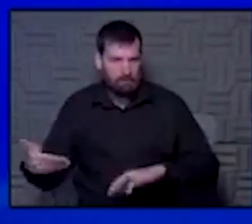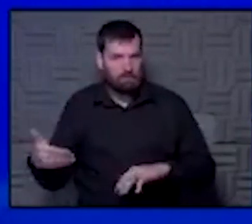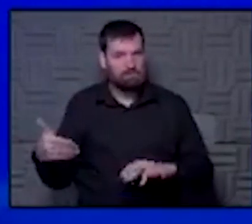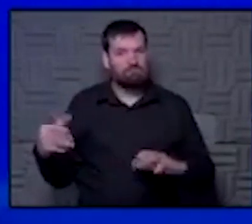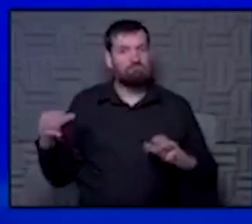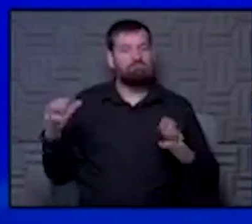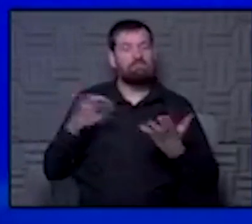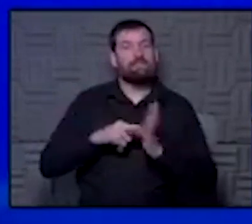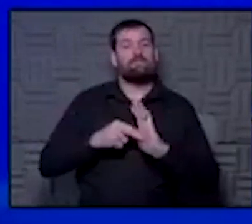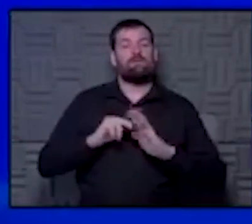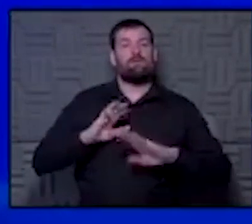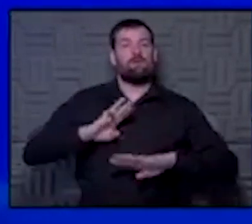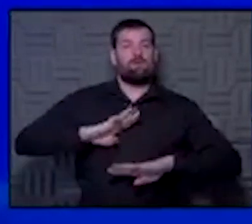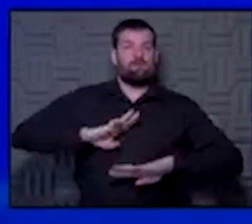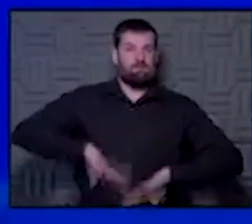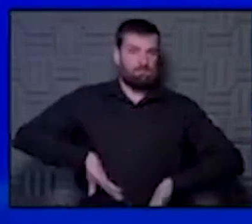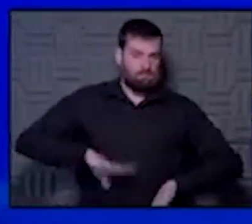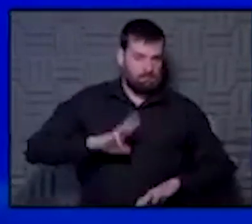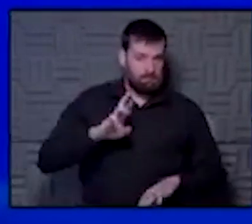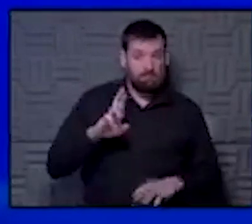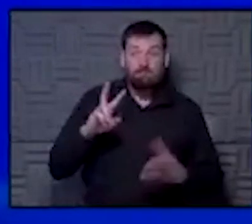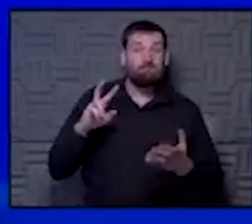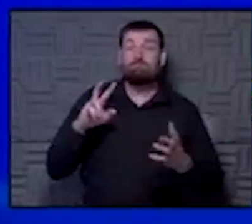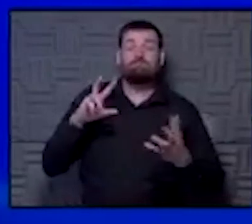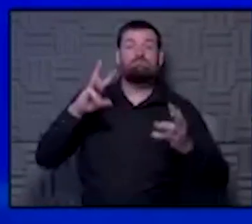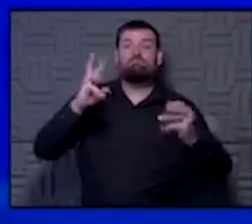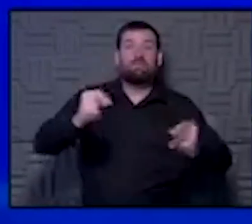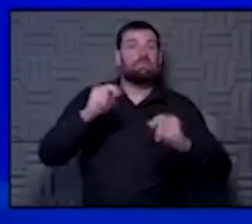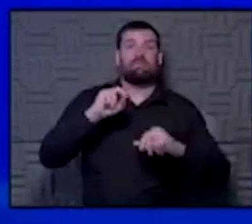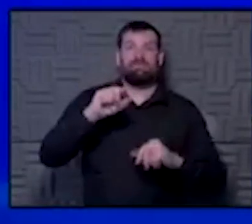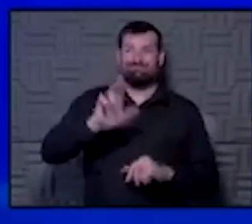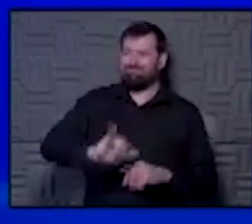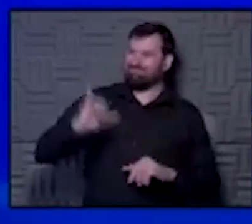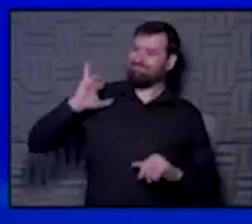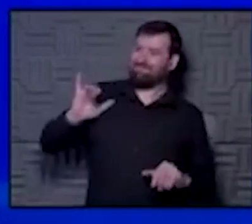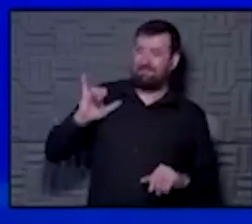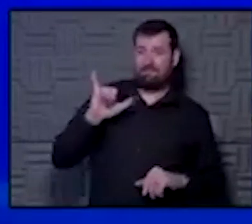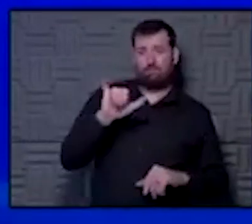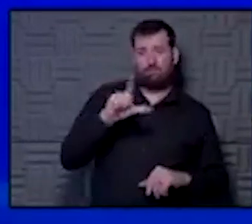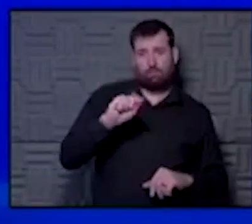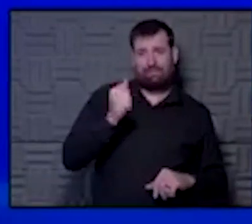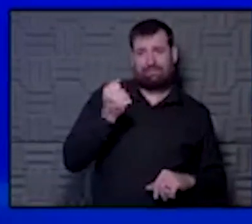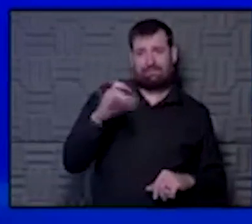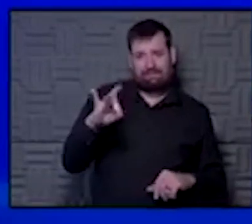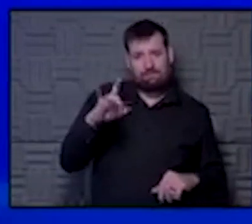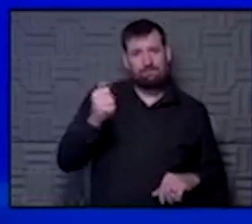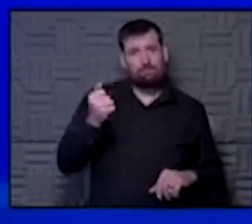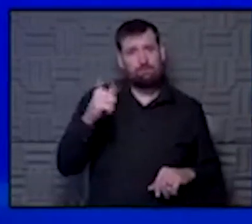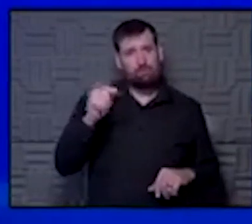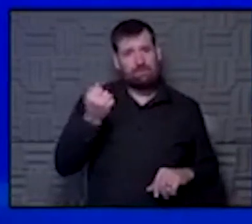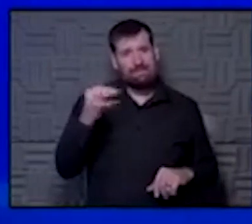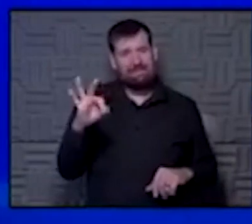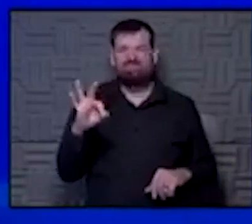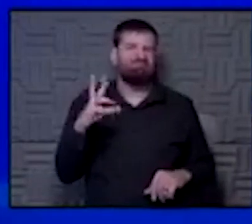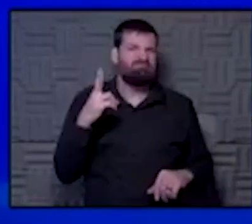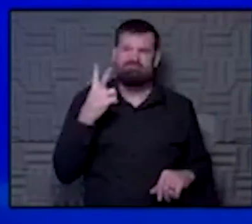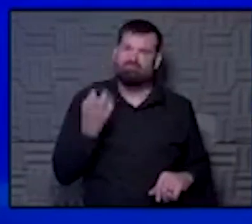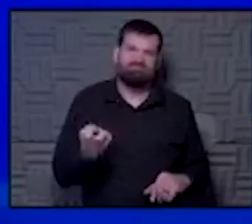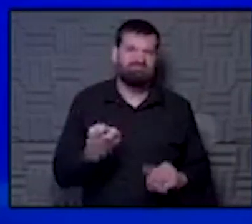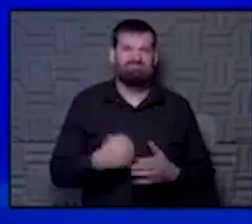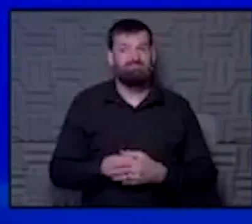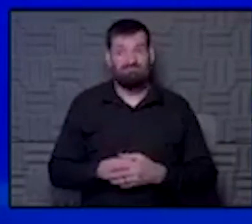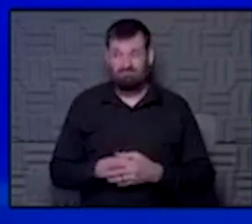burden a little bit. Is it going to be suddenly 2019 or 2018? Yeah, probably not. How far are we away from 2019